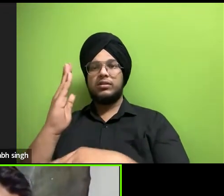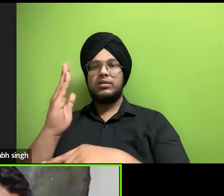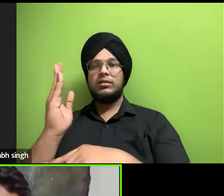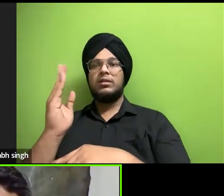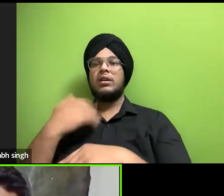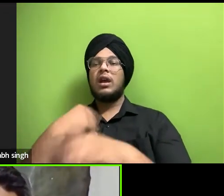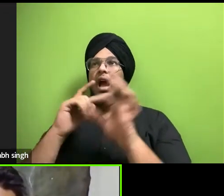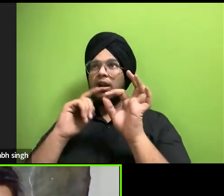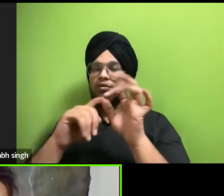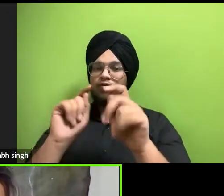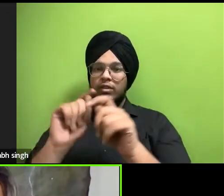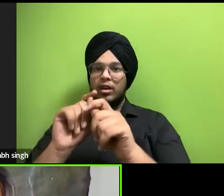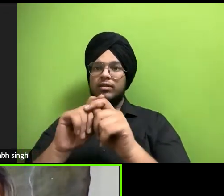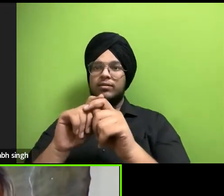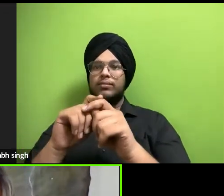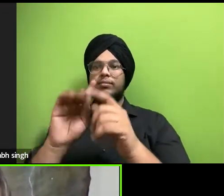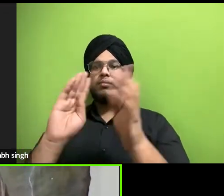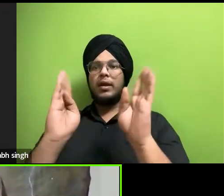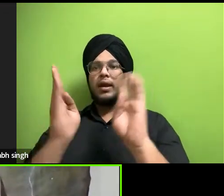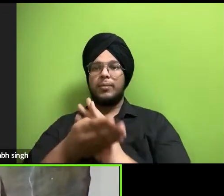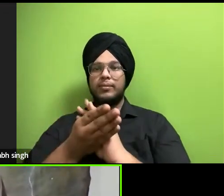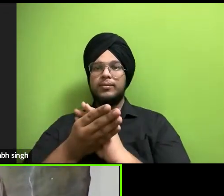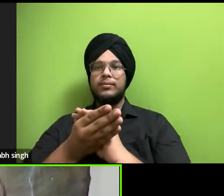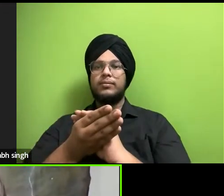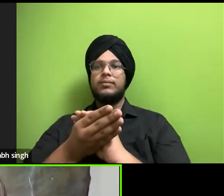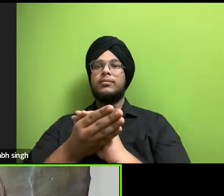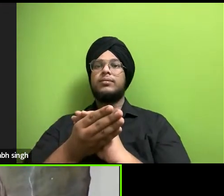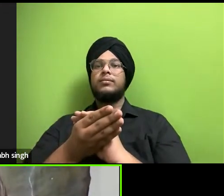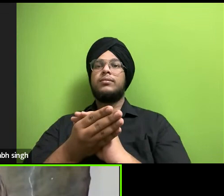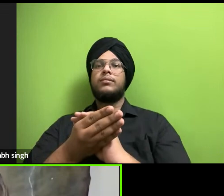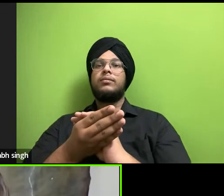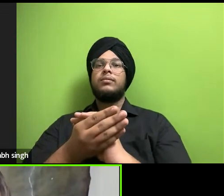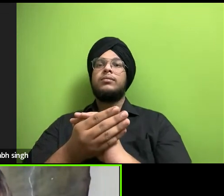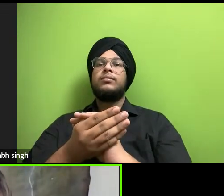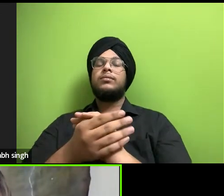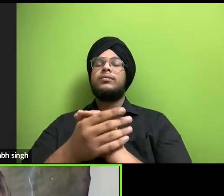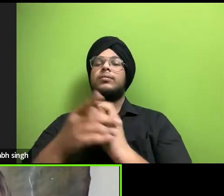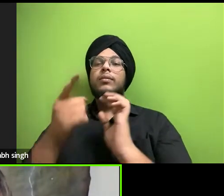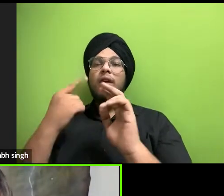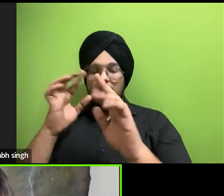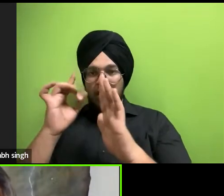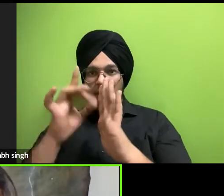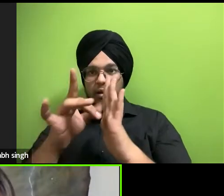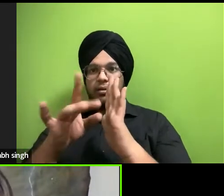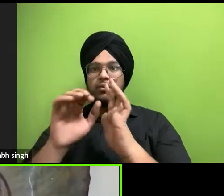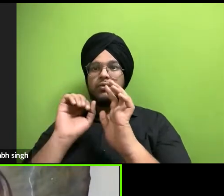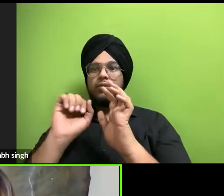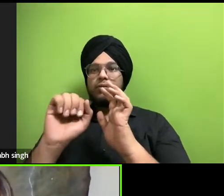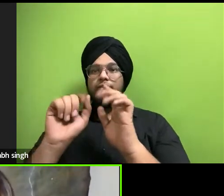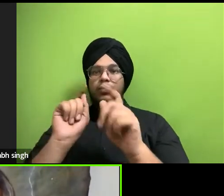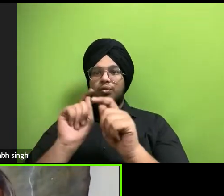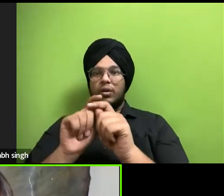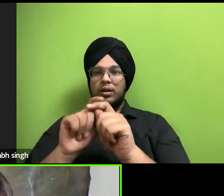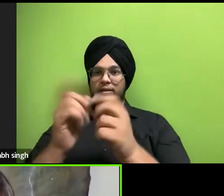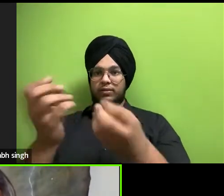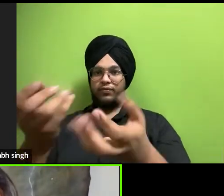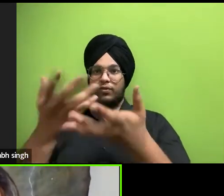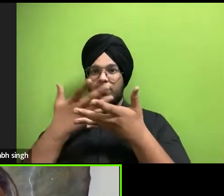work on what became Tate St. Ives, the gift by Barbara Hepworth and Ben